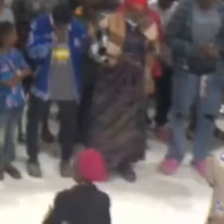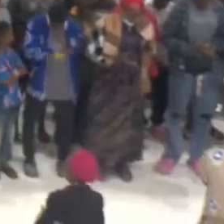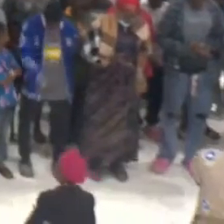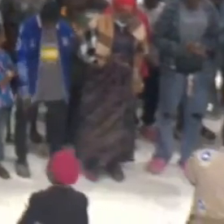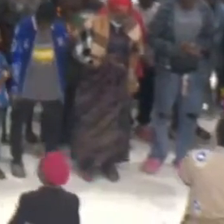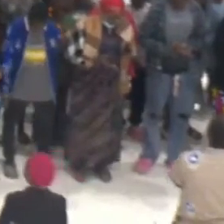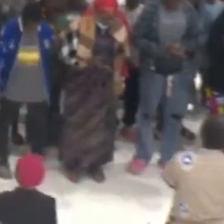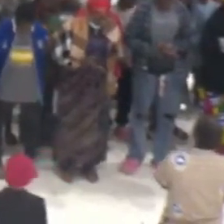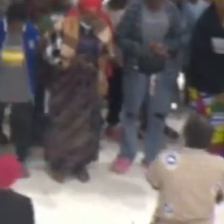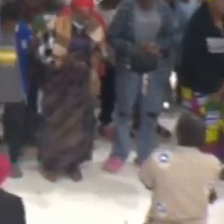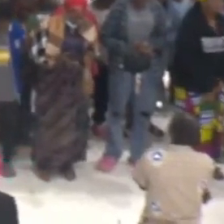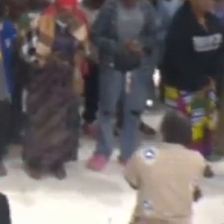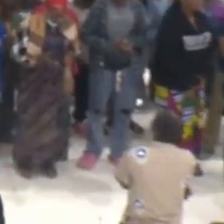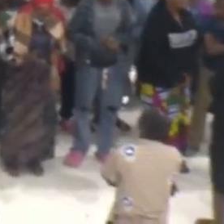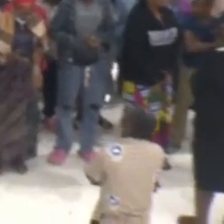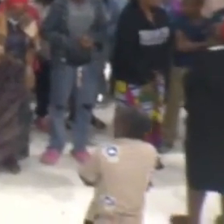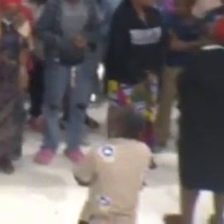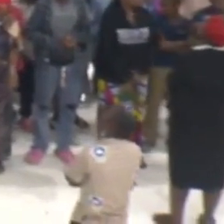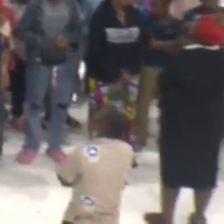wholeheartedly